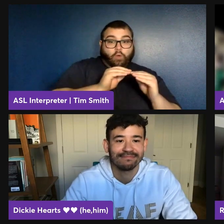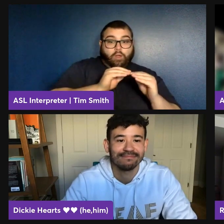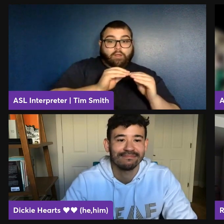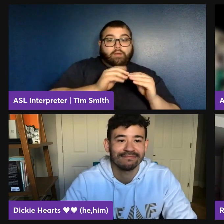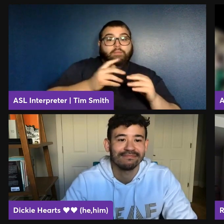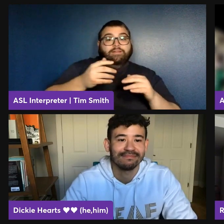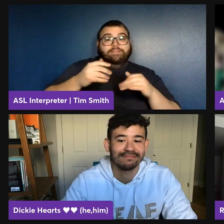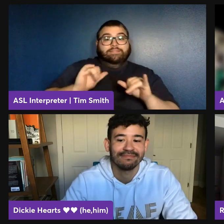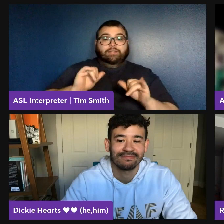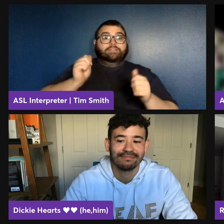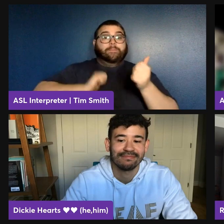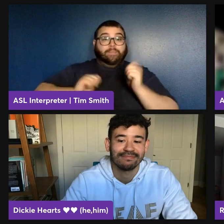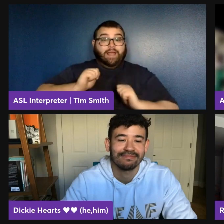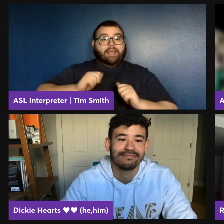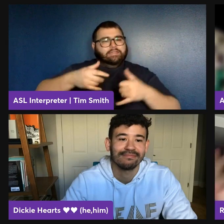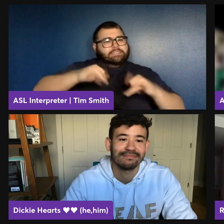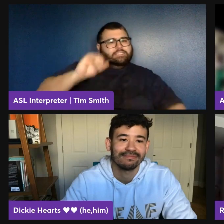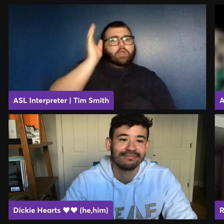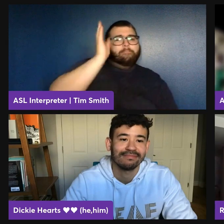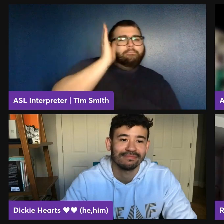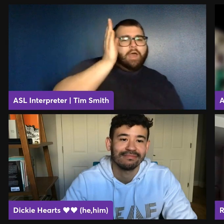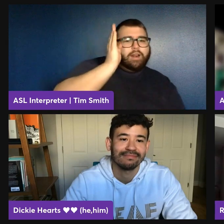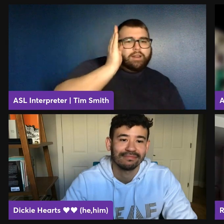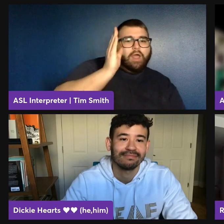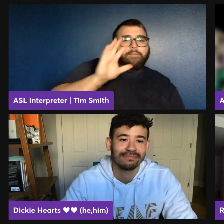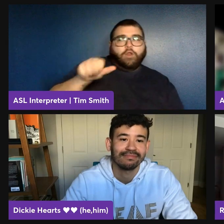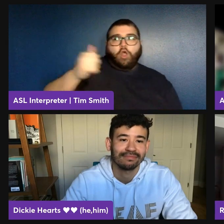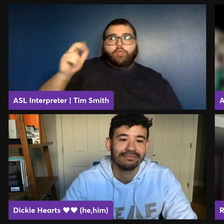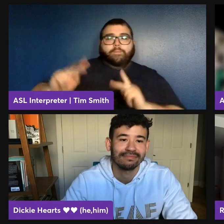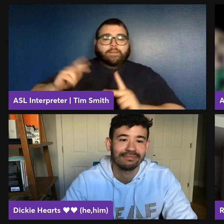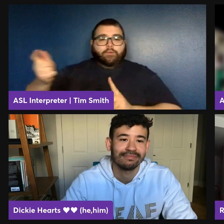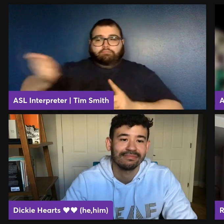play that's still a monologue that has other people in it.